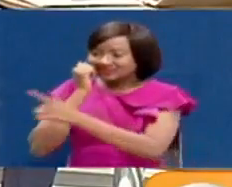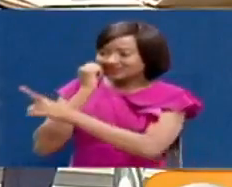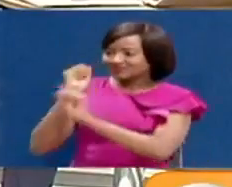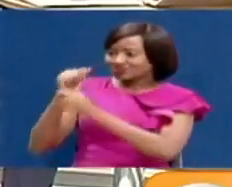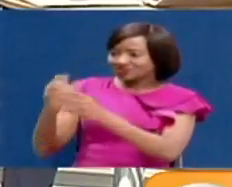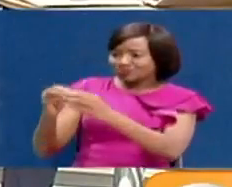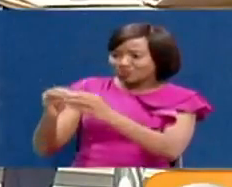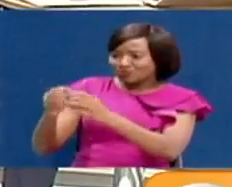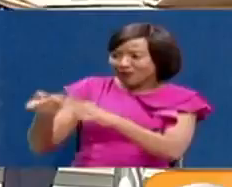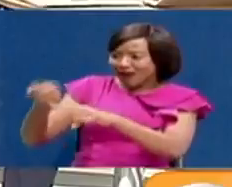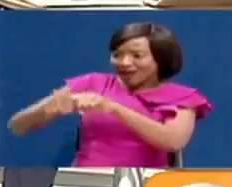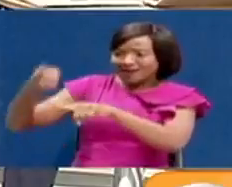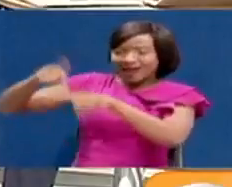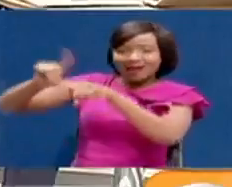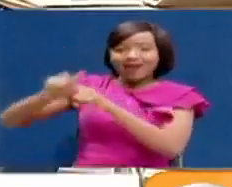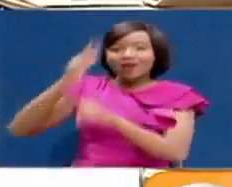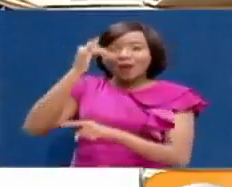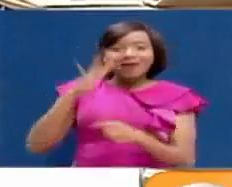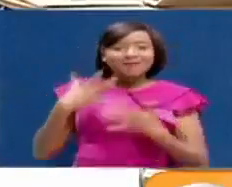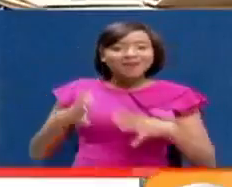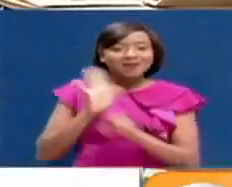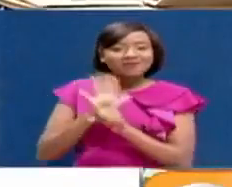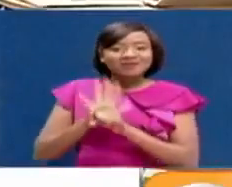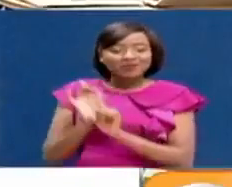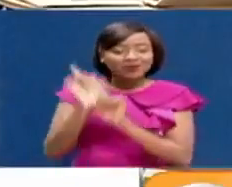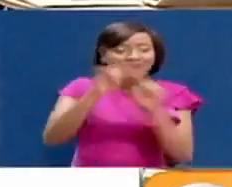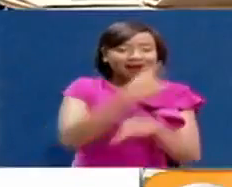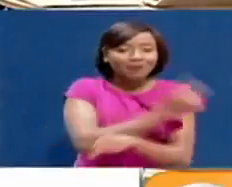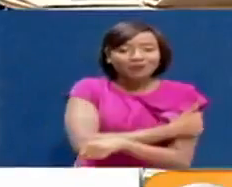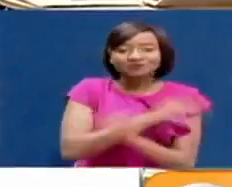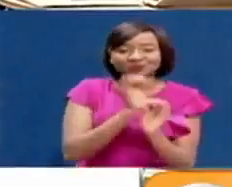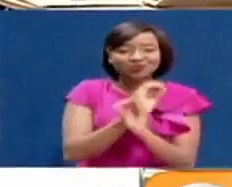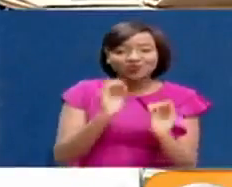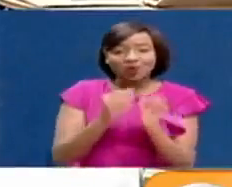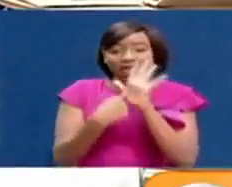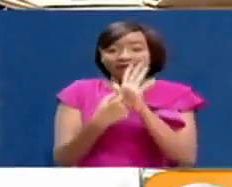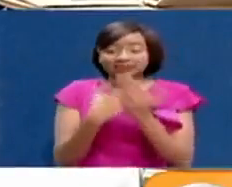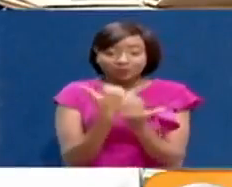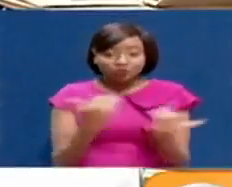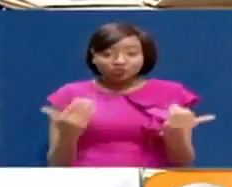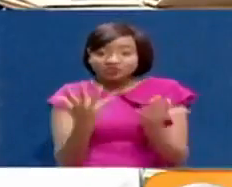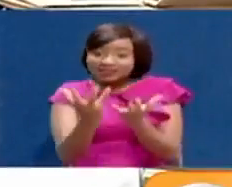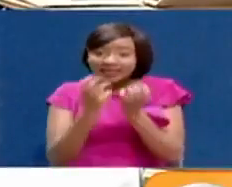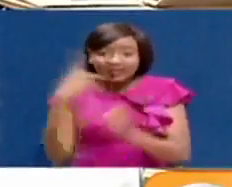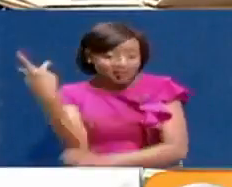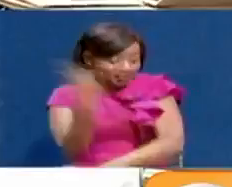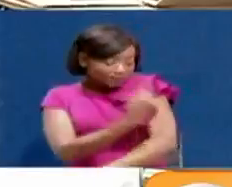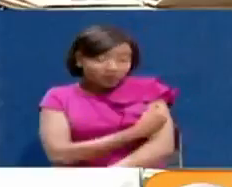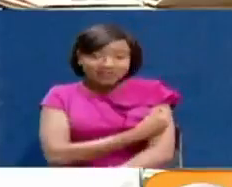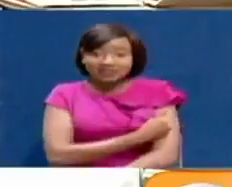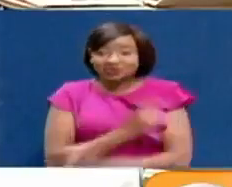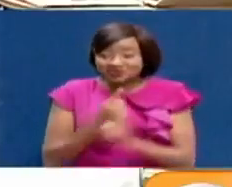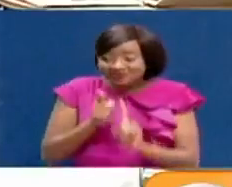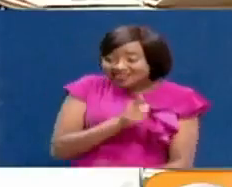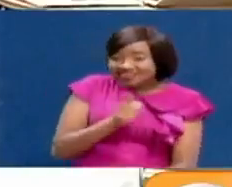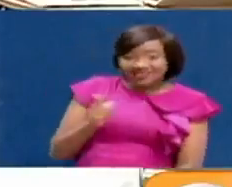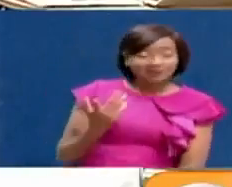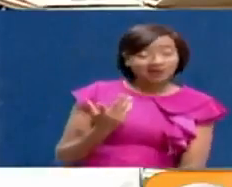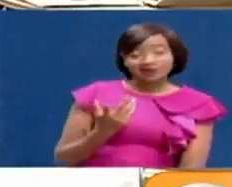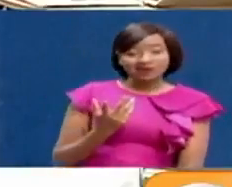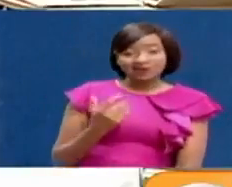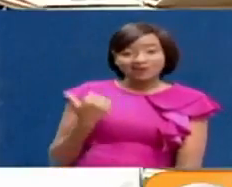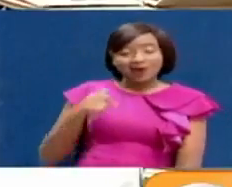increase because a majority of Kenyans are avoiding hospitals. Children who are due for immunization are considered to be among the most